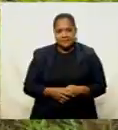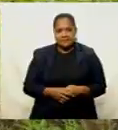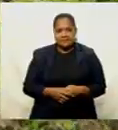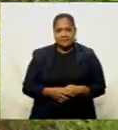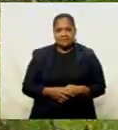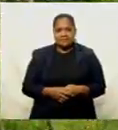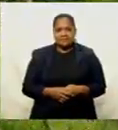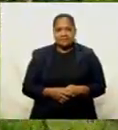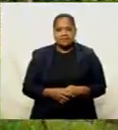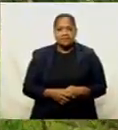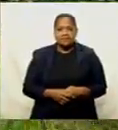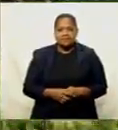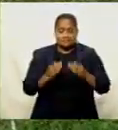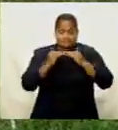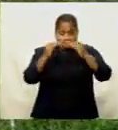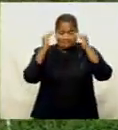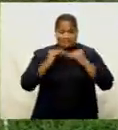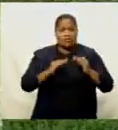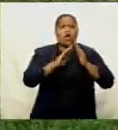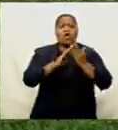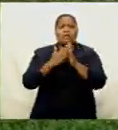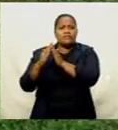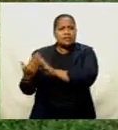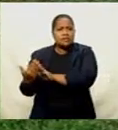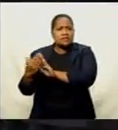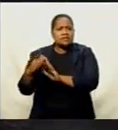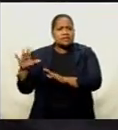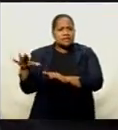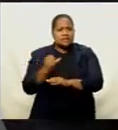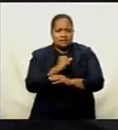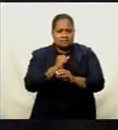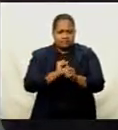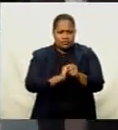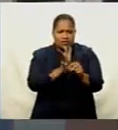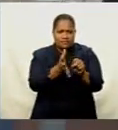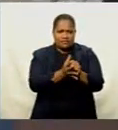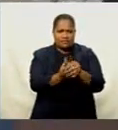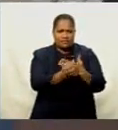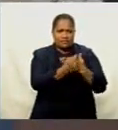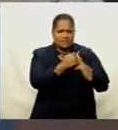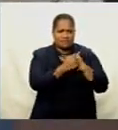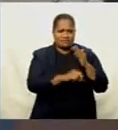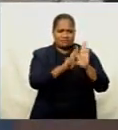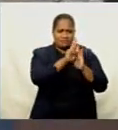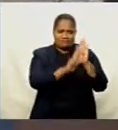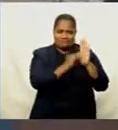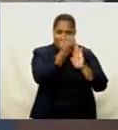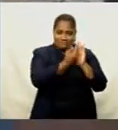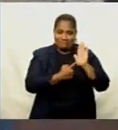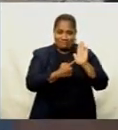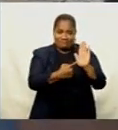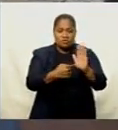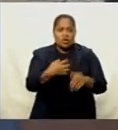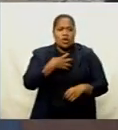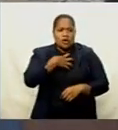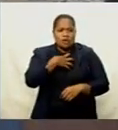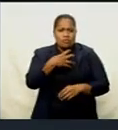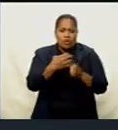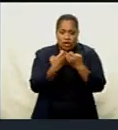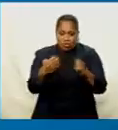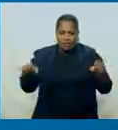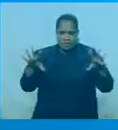News. Up ahead, community takes up COVID-safe measures. And more hygiene equipment received.